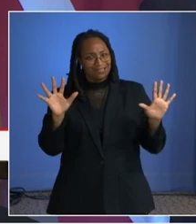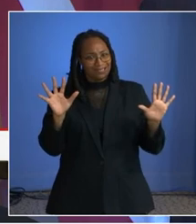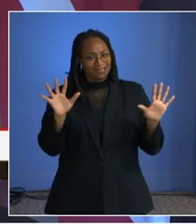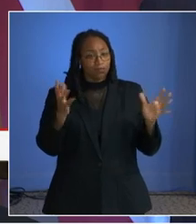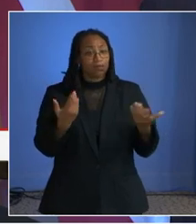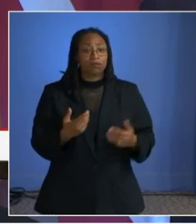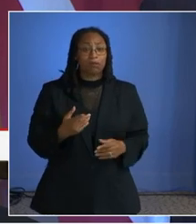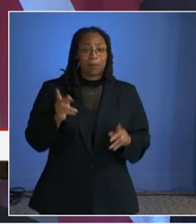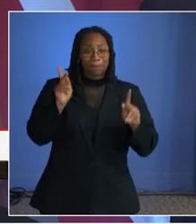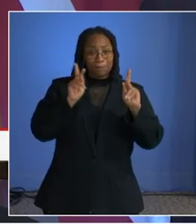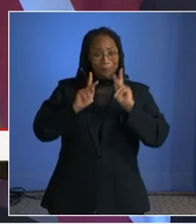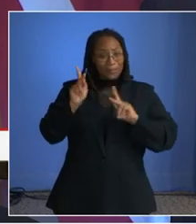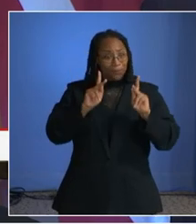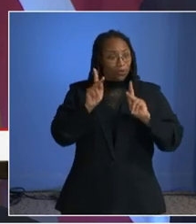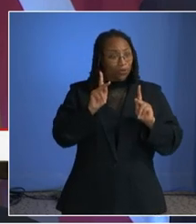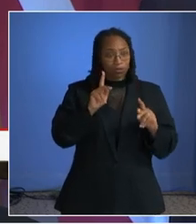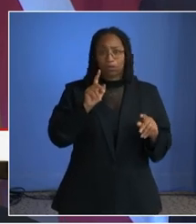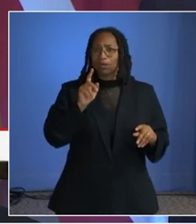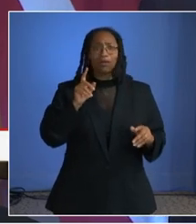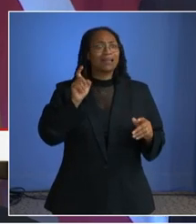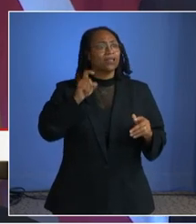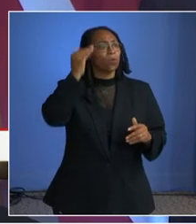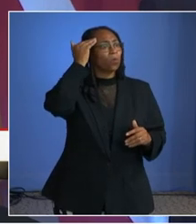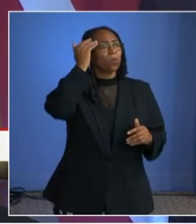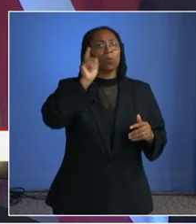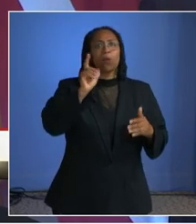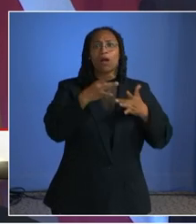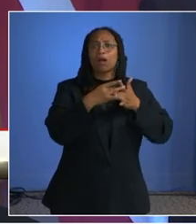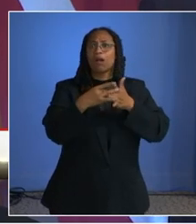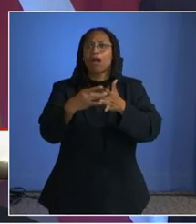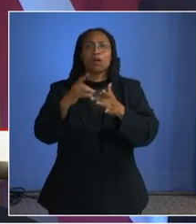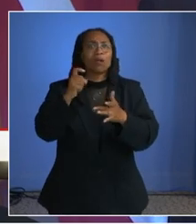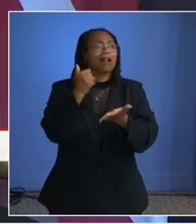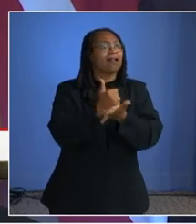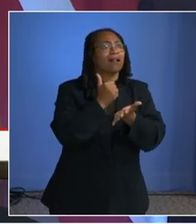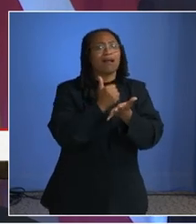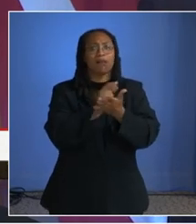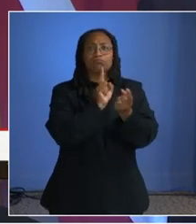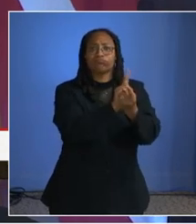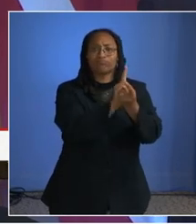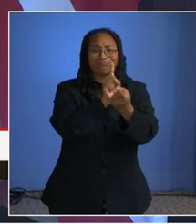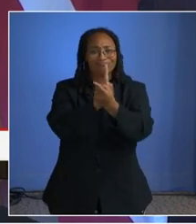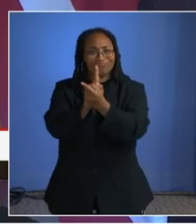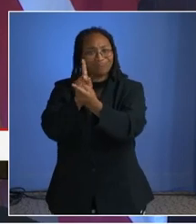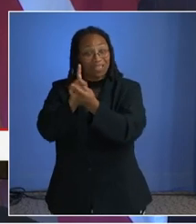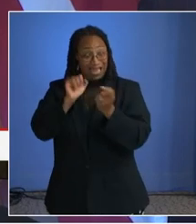I'm troubled by anything, is that any one of my employees doesn't know where to go for help.